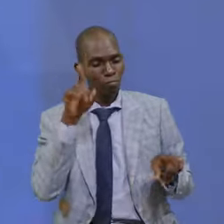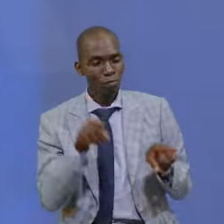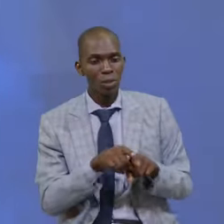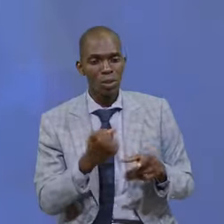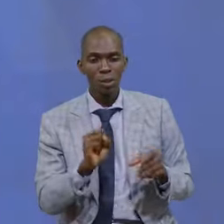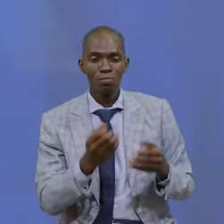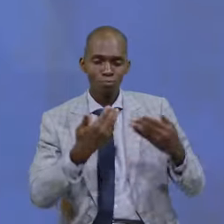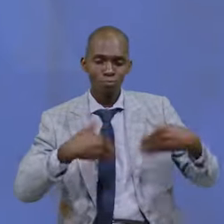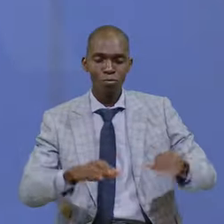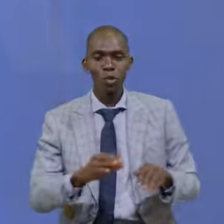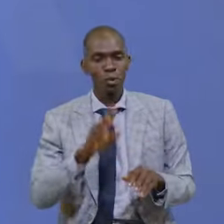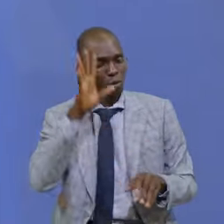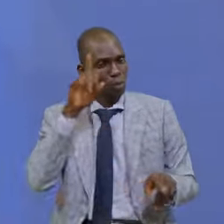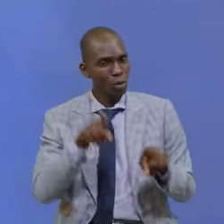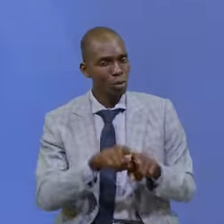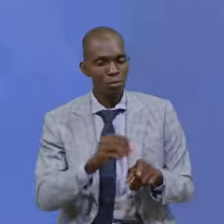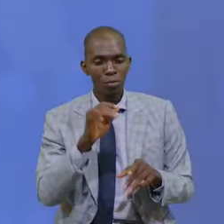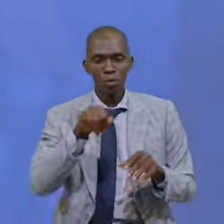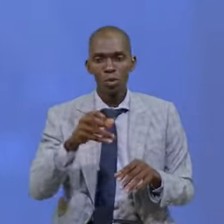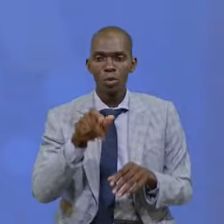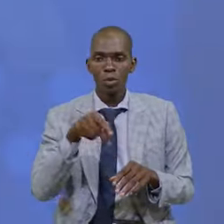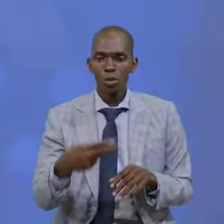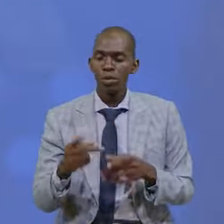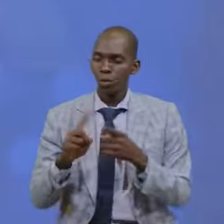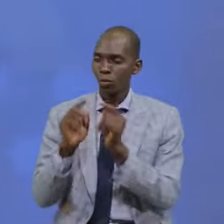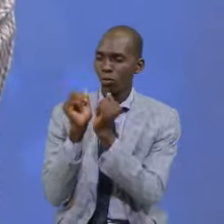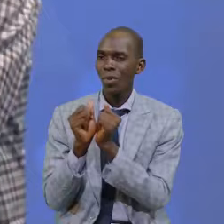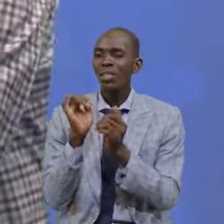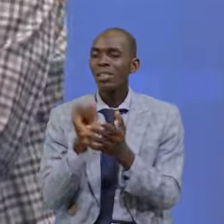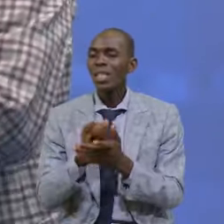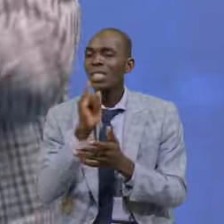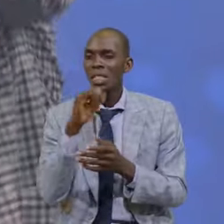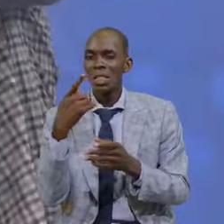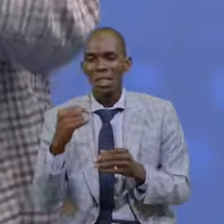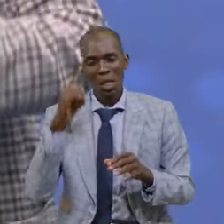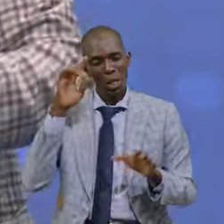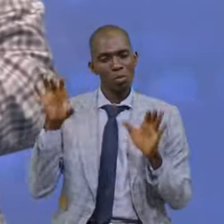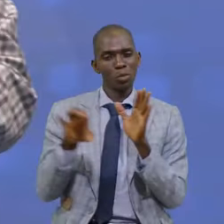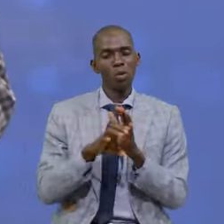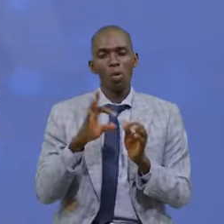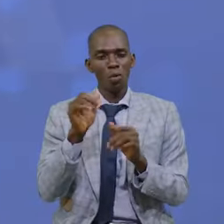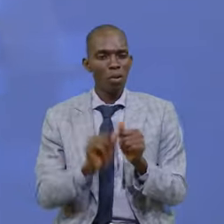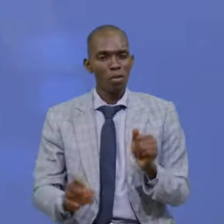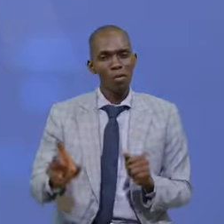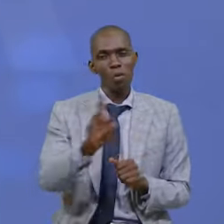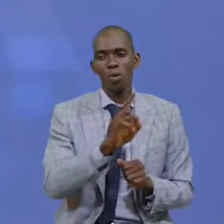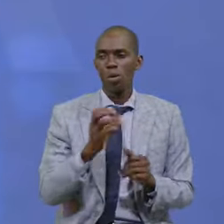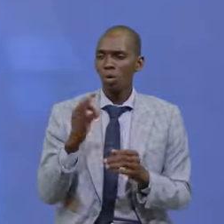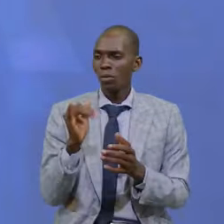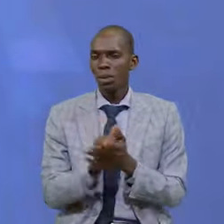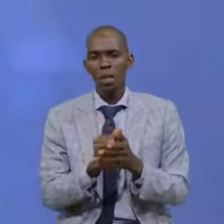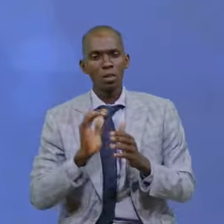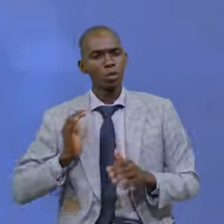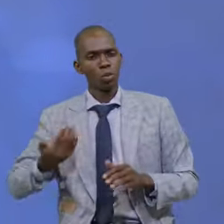slavery. And this is the picture of everyone, the picture of a soul, that man there, the picture